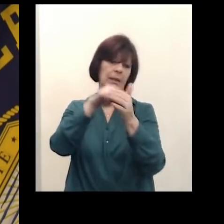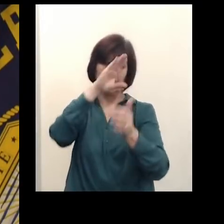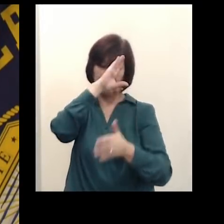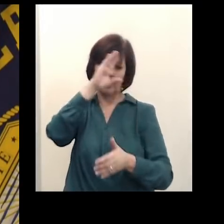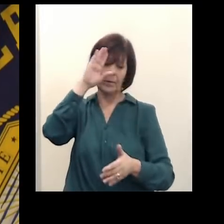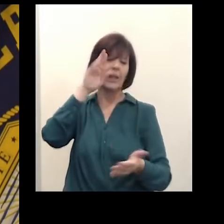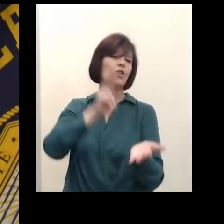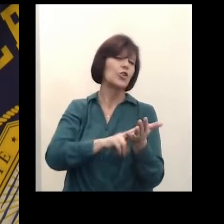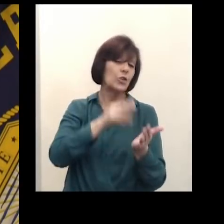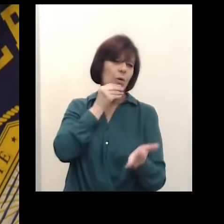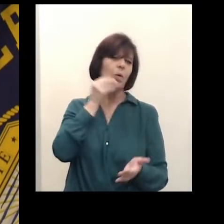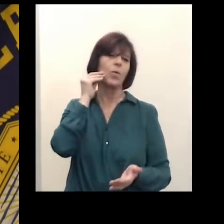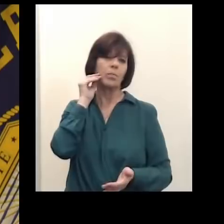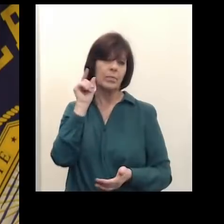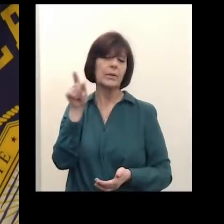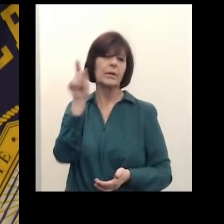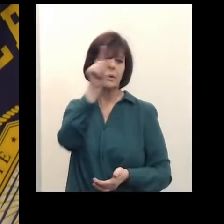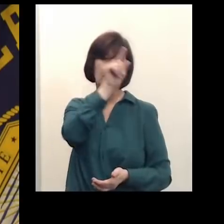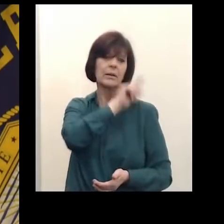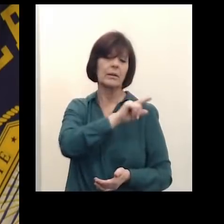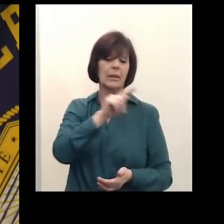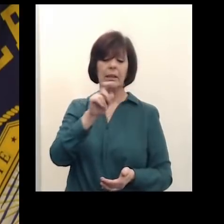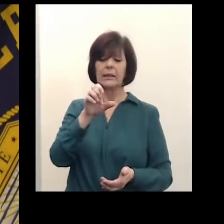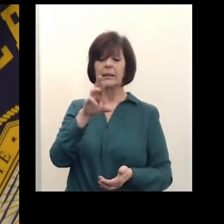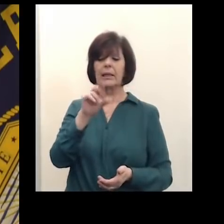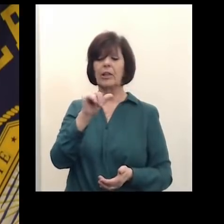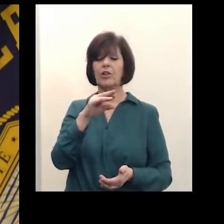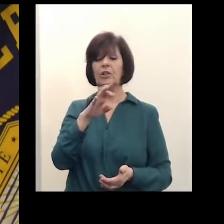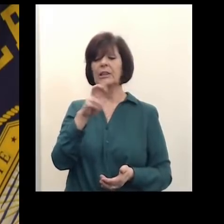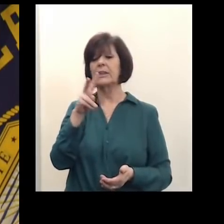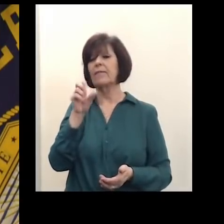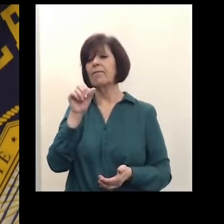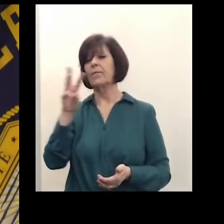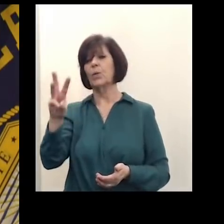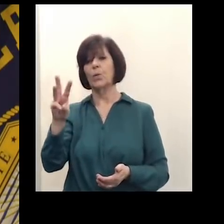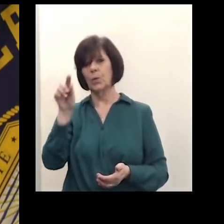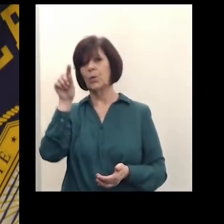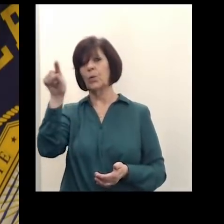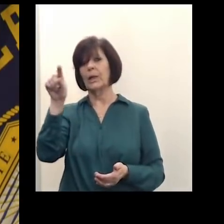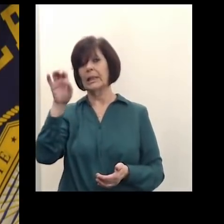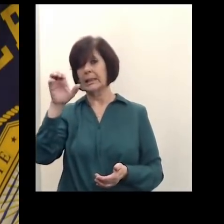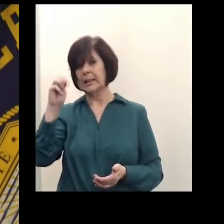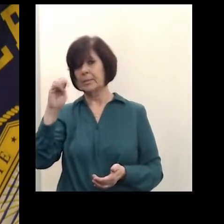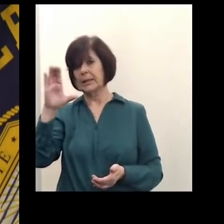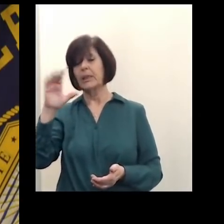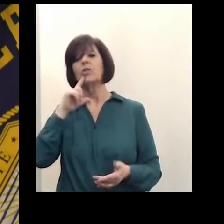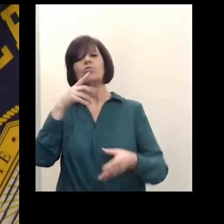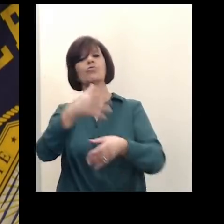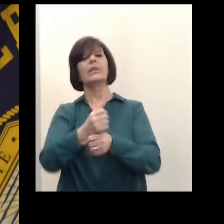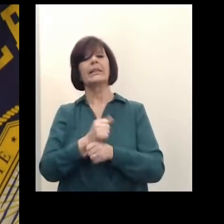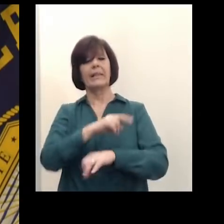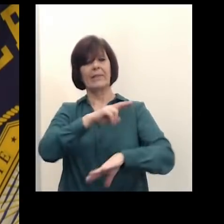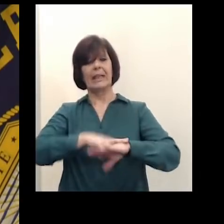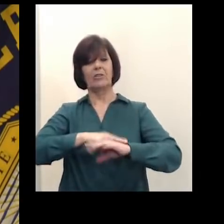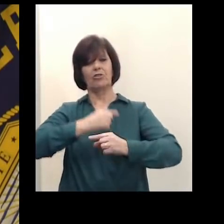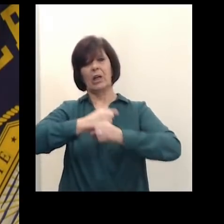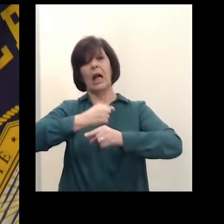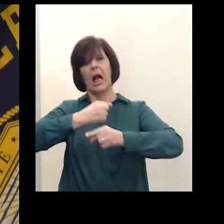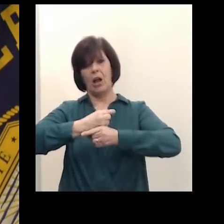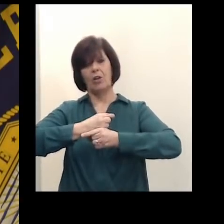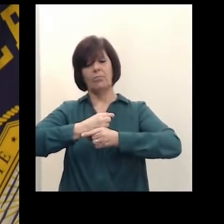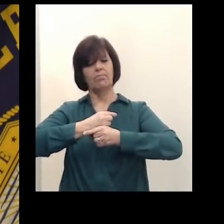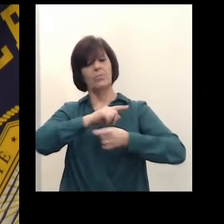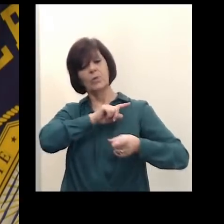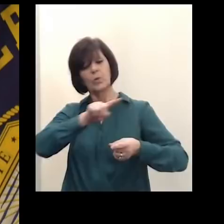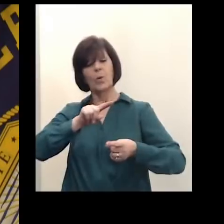homes. I know the Terrace View Nursing Home Facility at the ECMC campus received National Guard troops yesterday to help open up